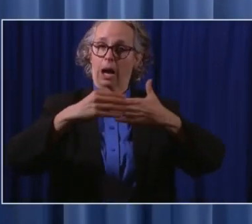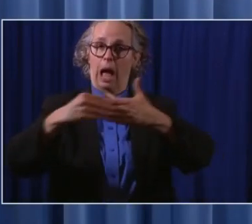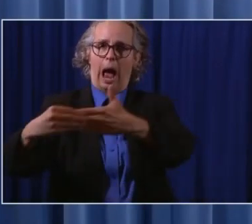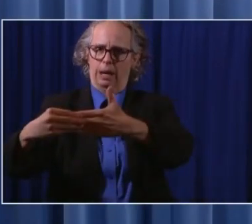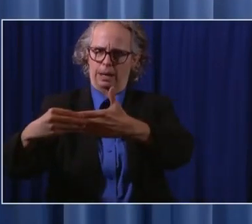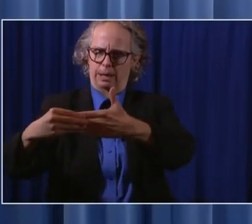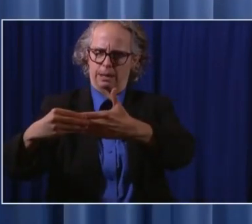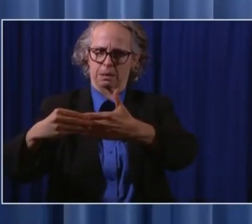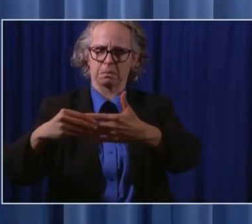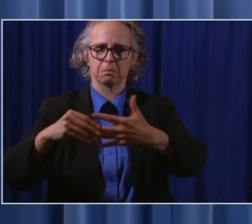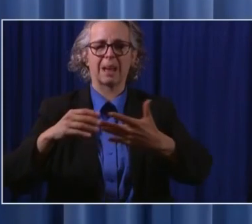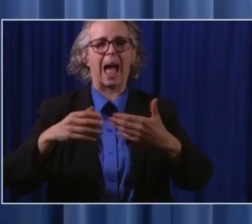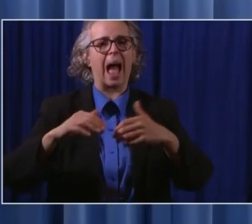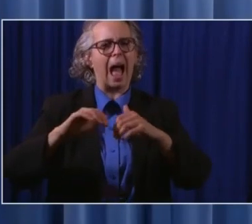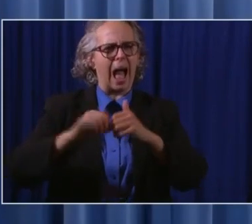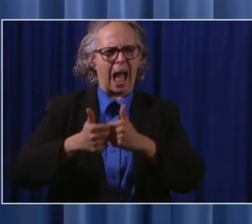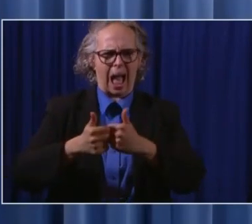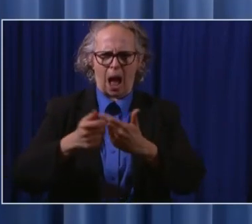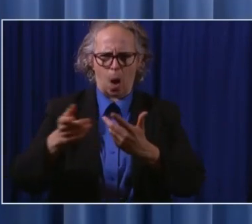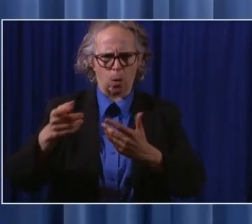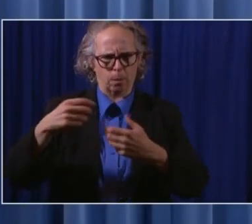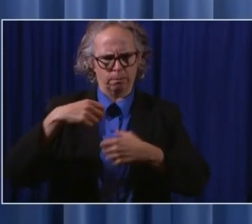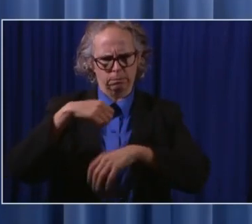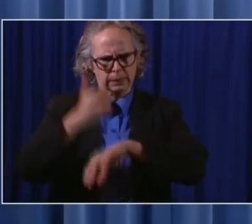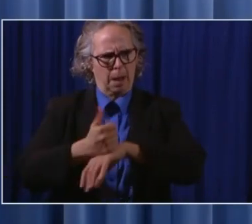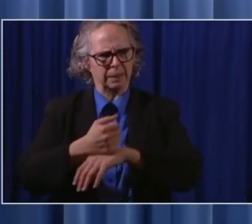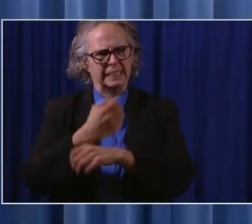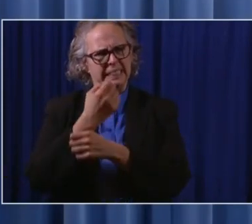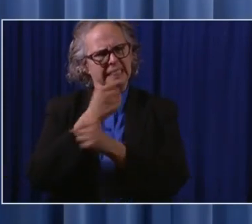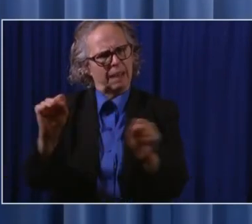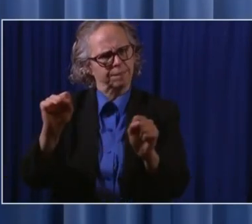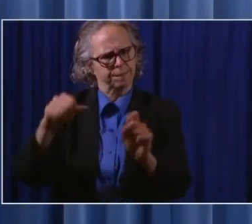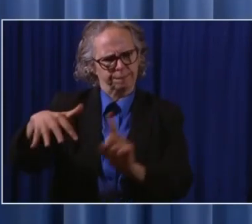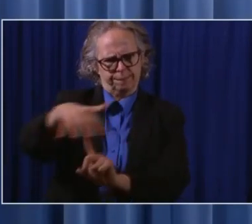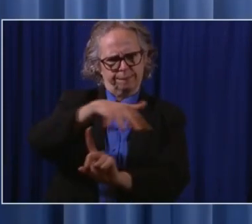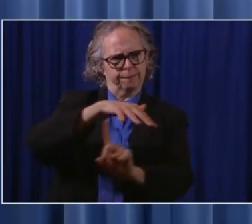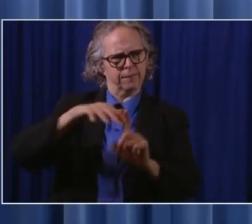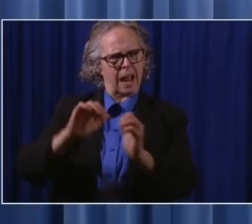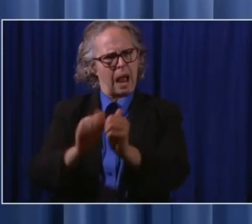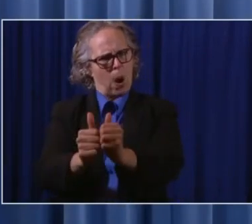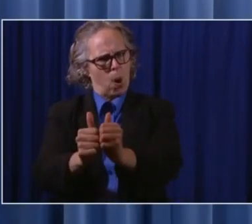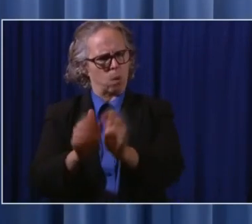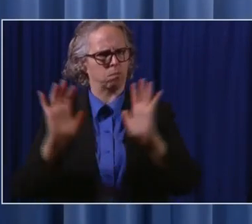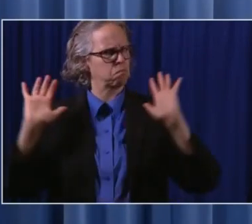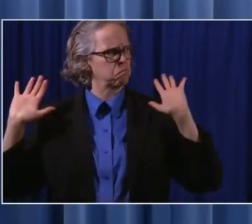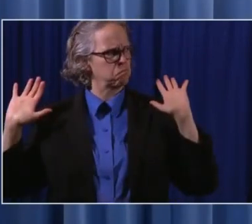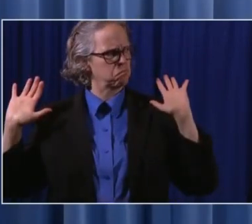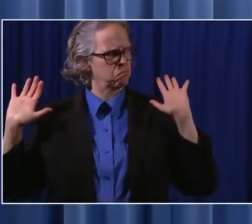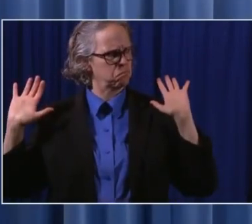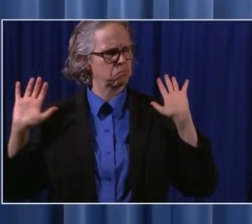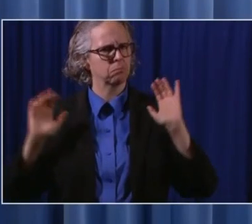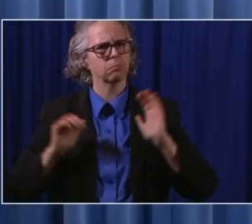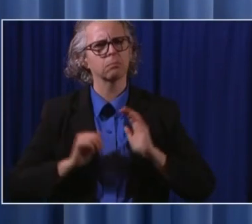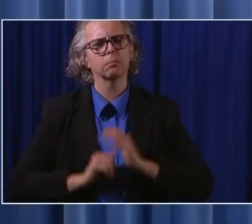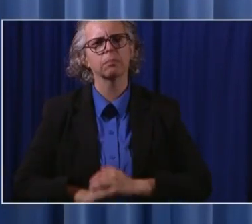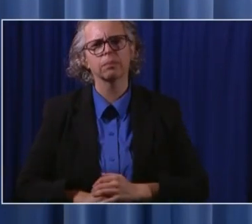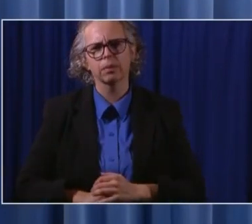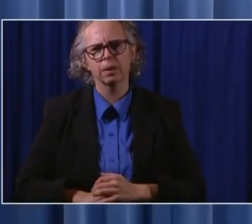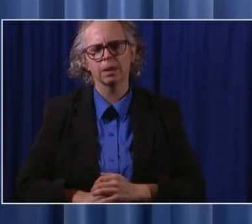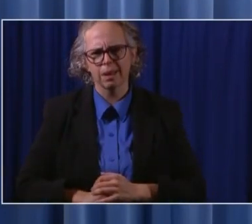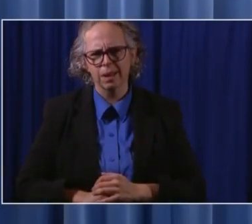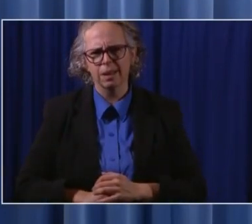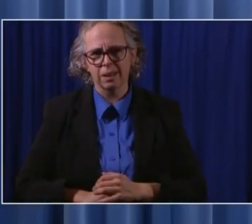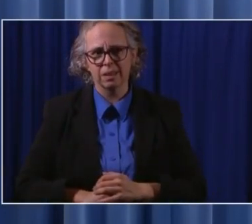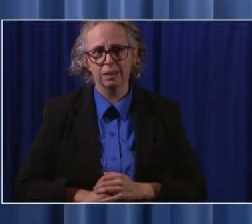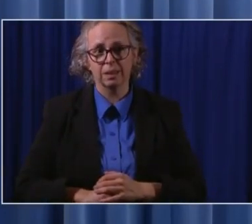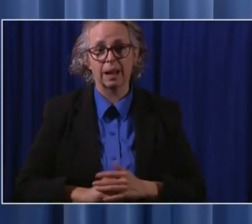run the school during a COVID-19 pandemic as safely as possible, and so they've got